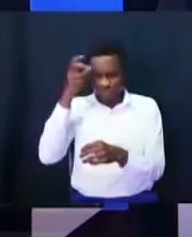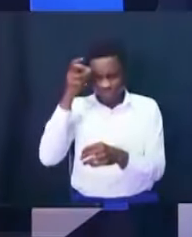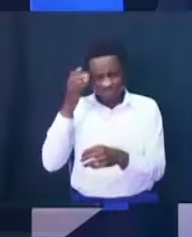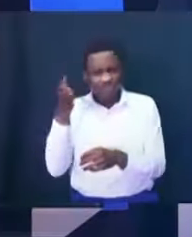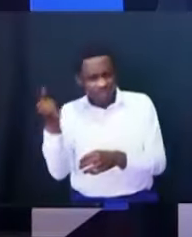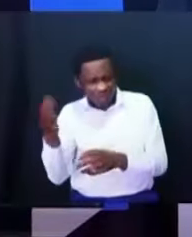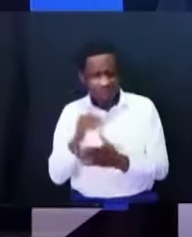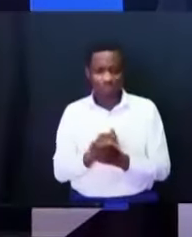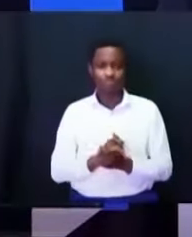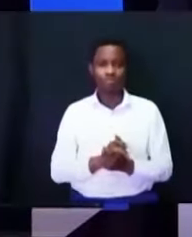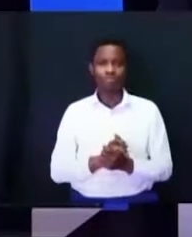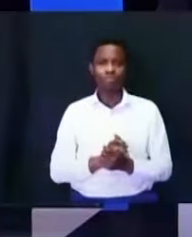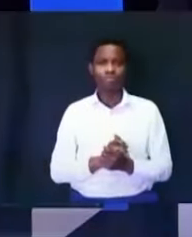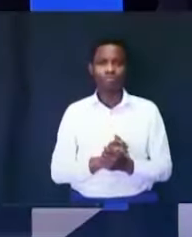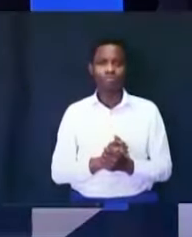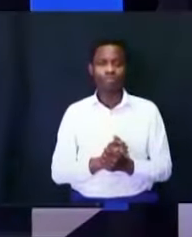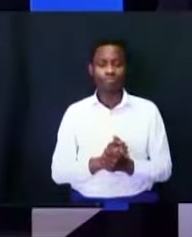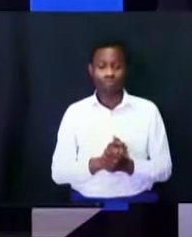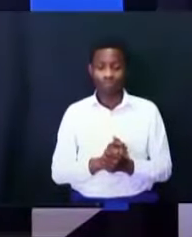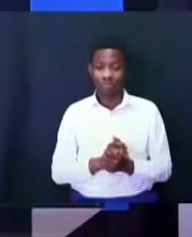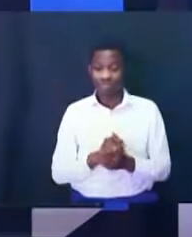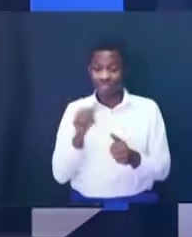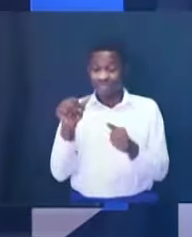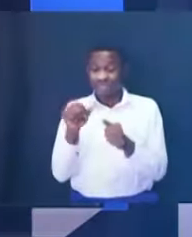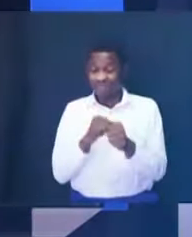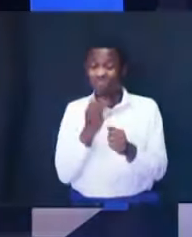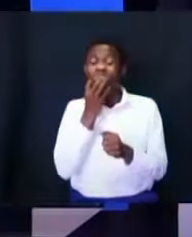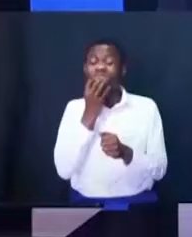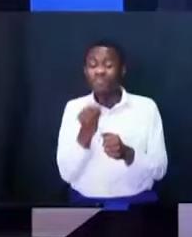the every precious stone Adorn you